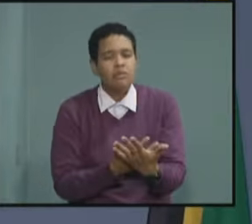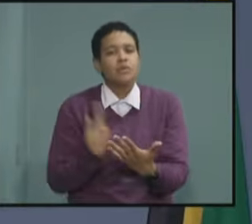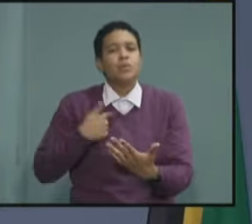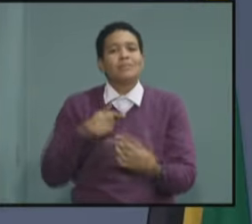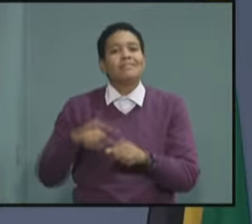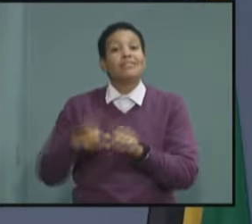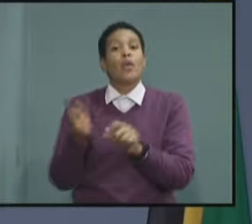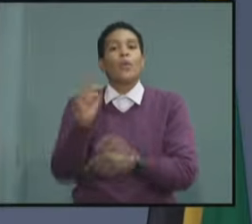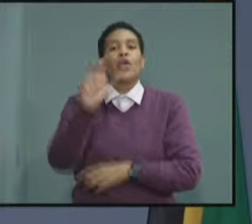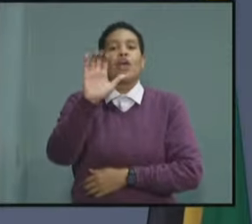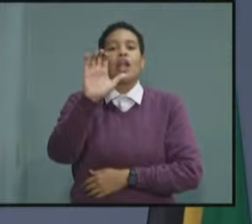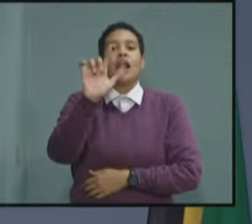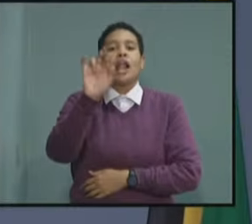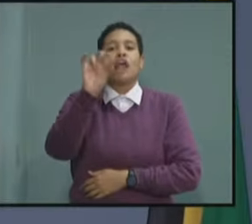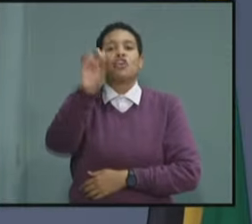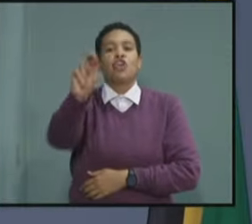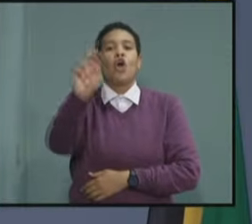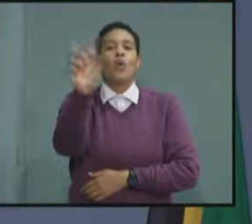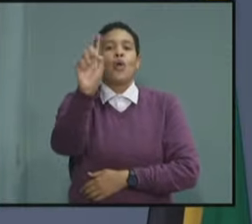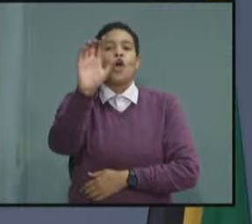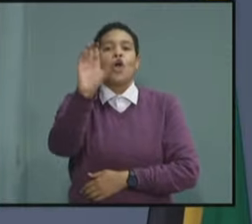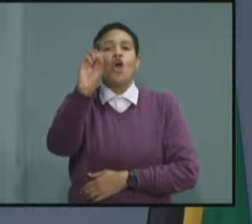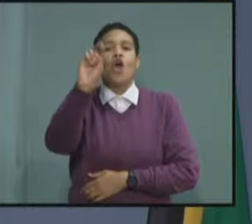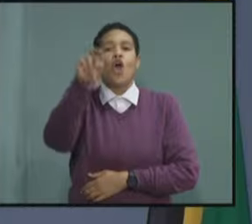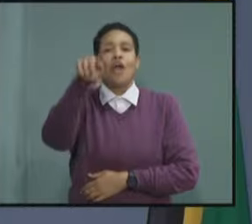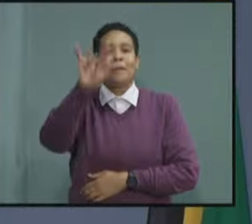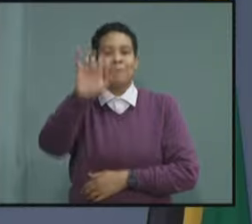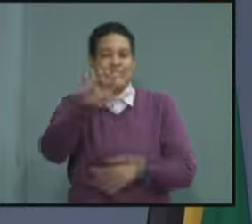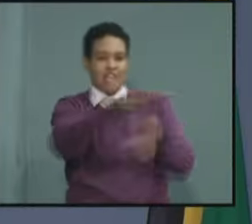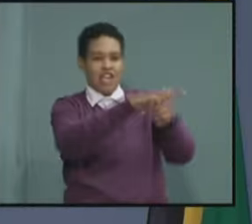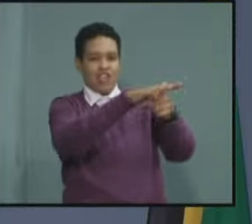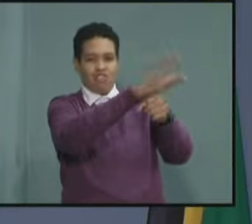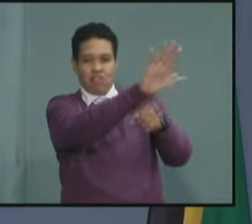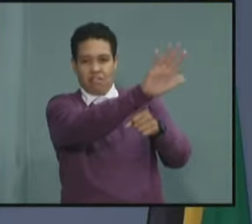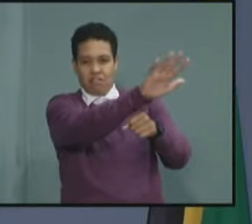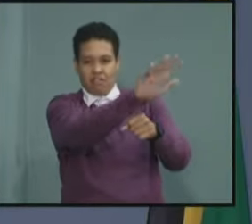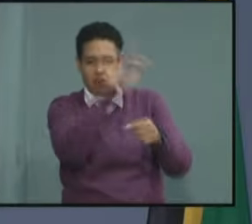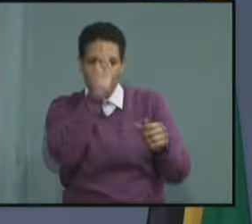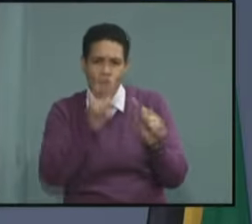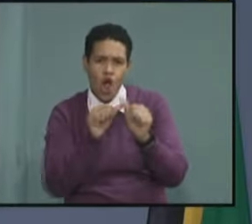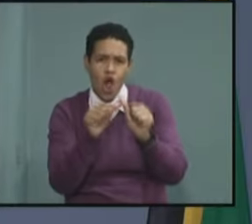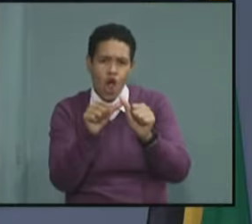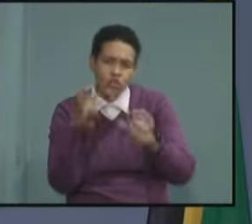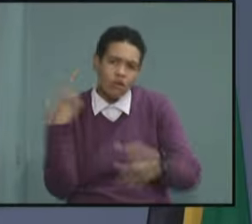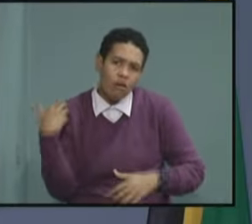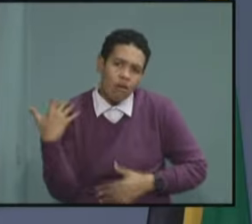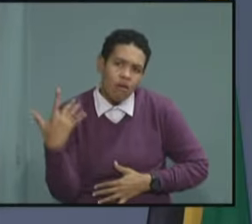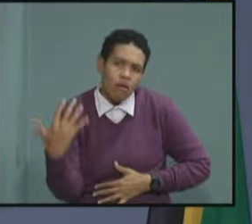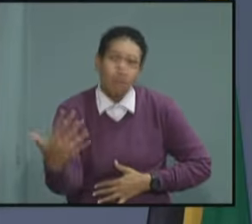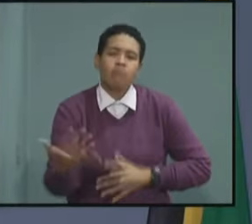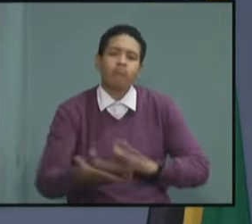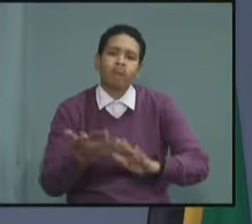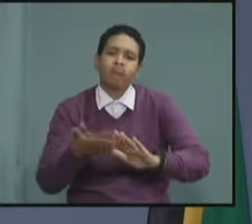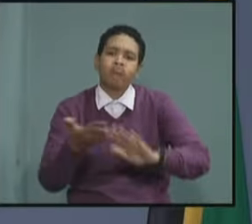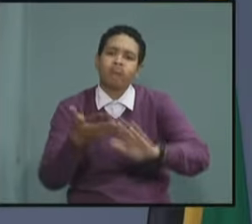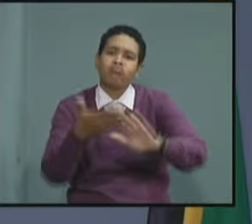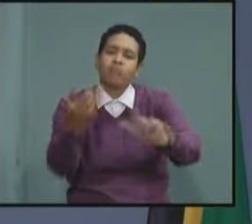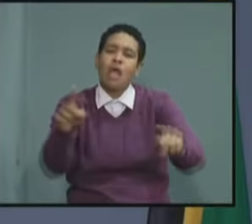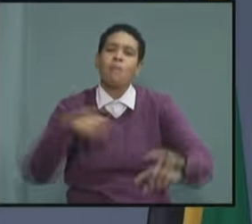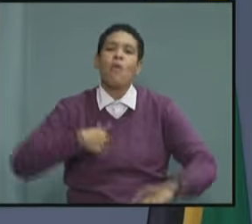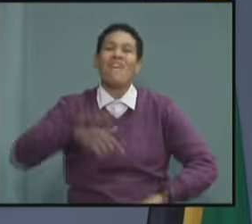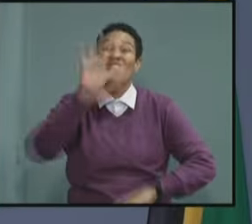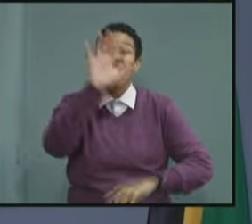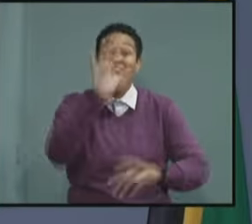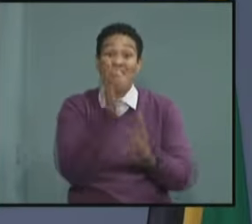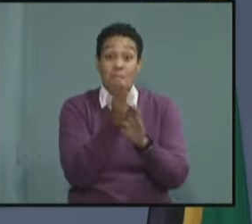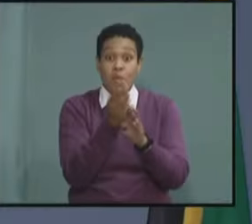in Clarendon in the Corn Peace area, and this will continue over the days to come. We have 5 such units,